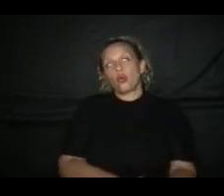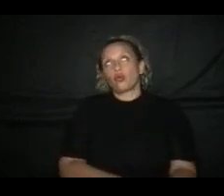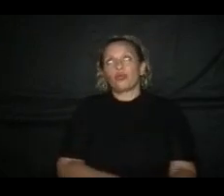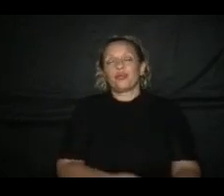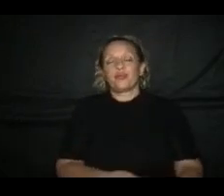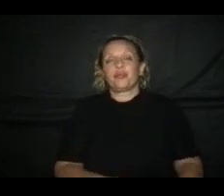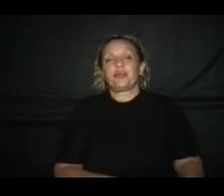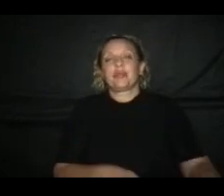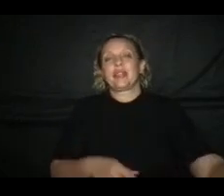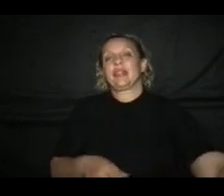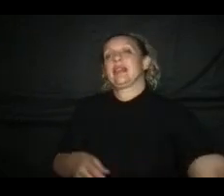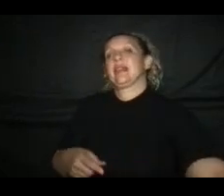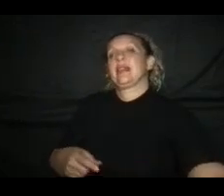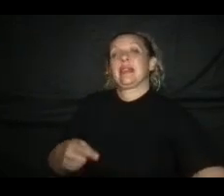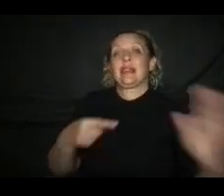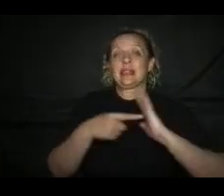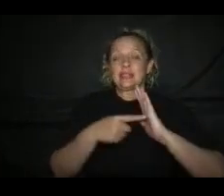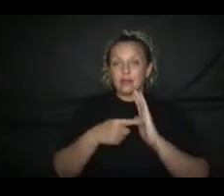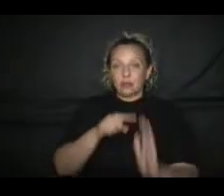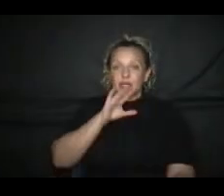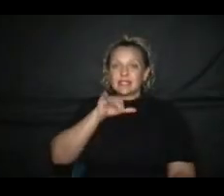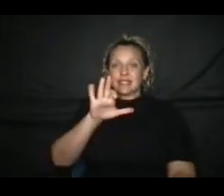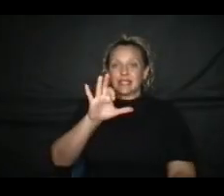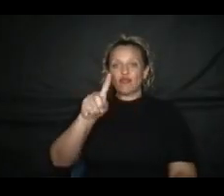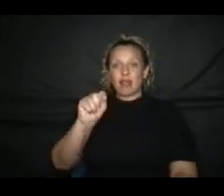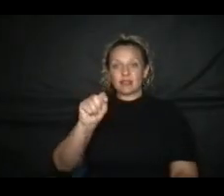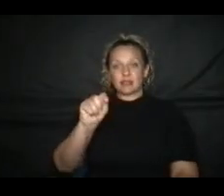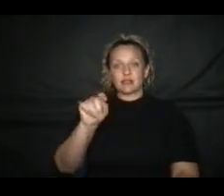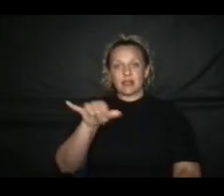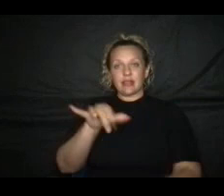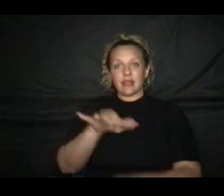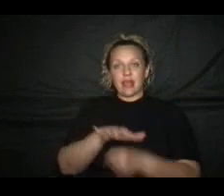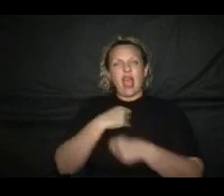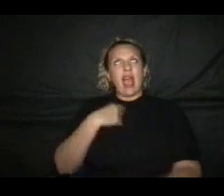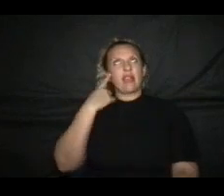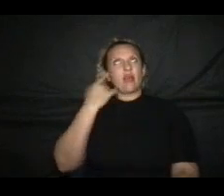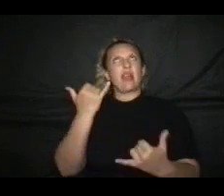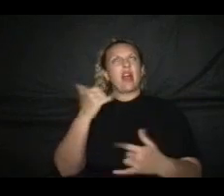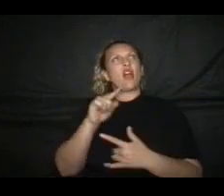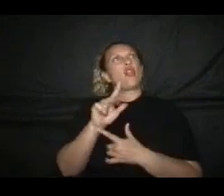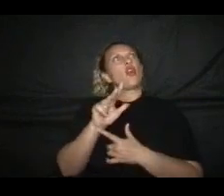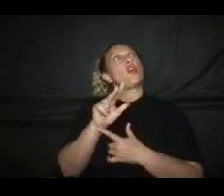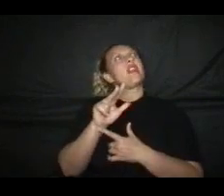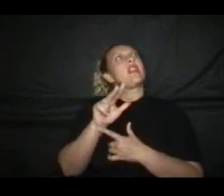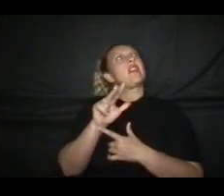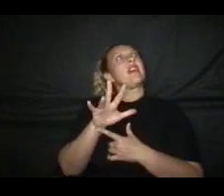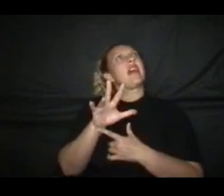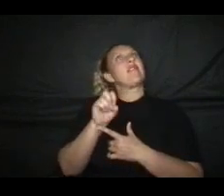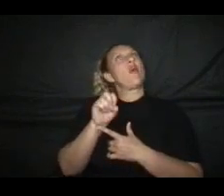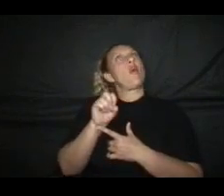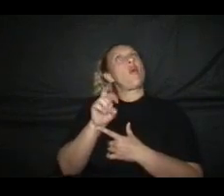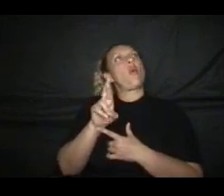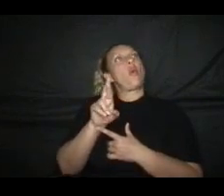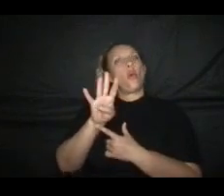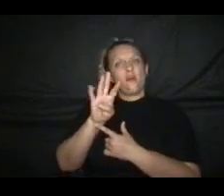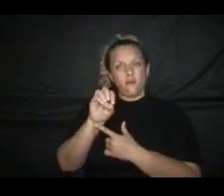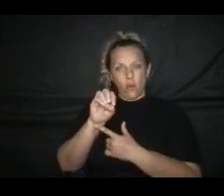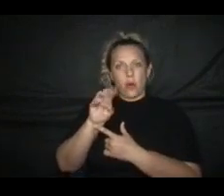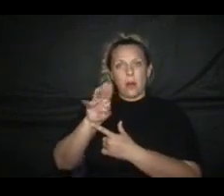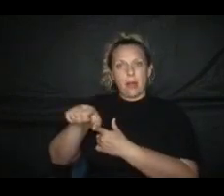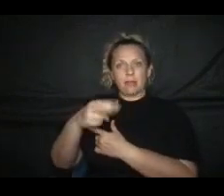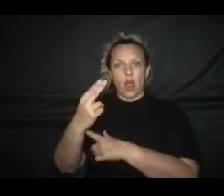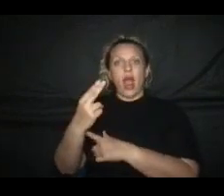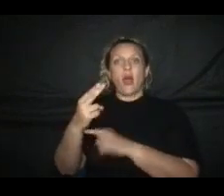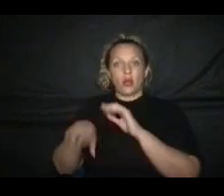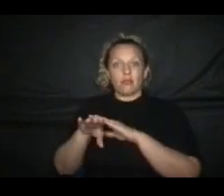the Seacrest corridor out here. Right now, I believe it's either 35 or 40 mile an hour speed limit. If